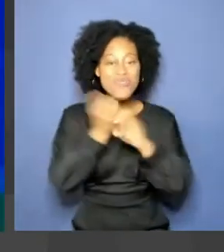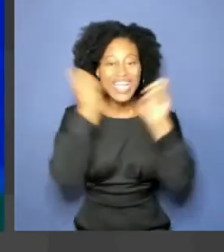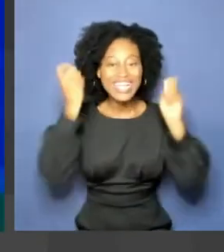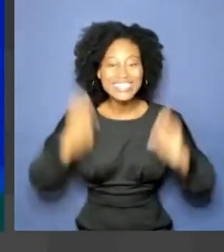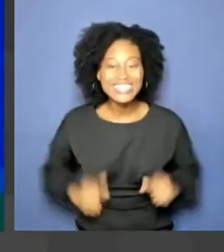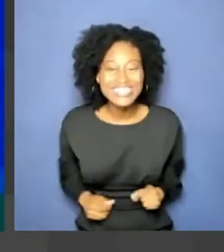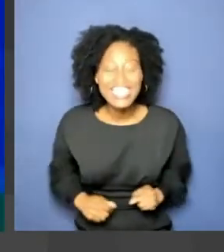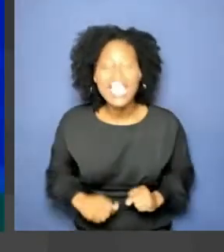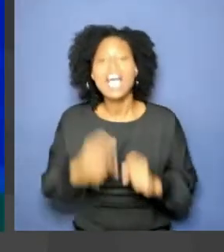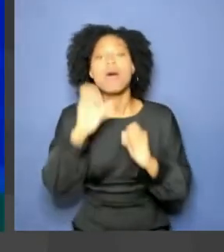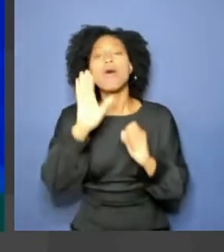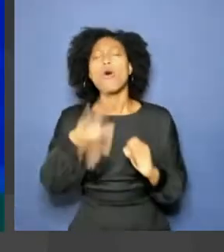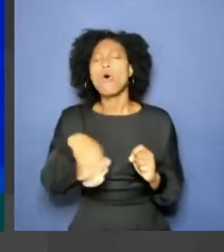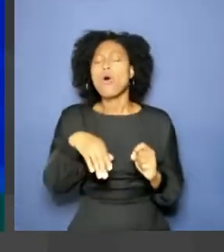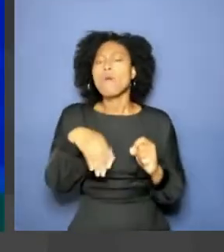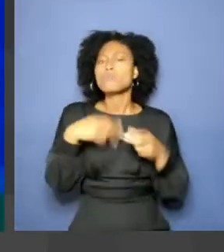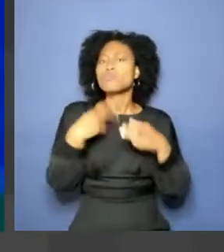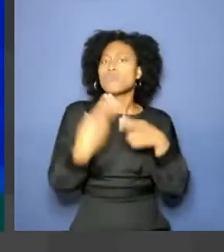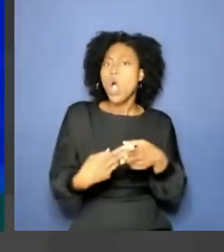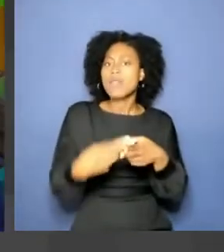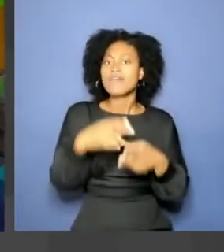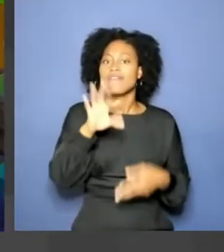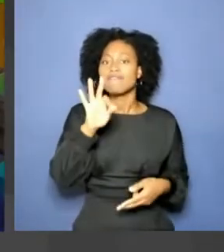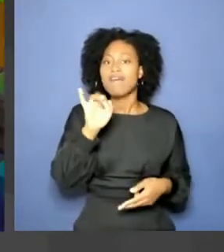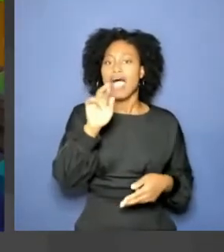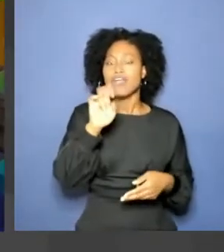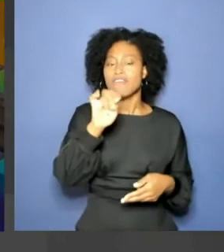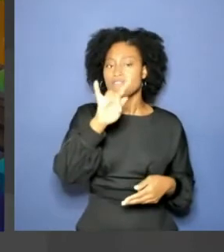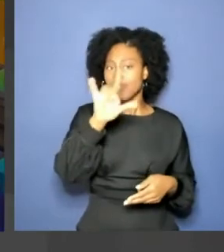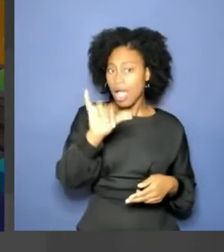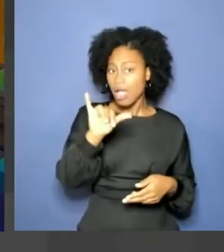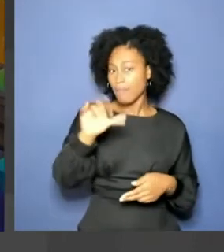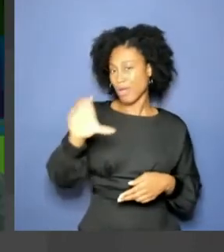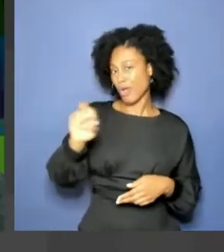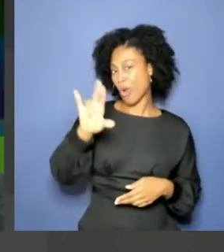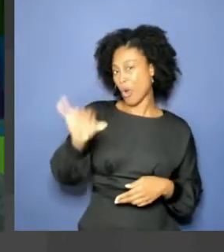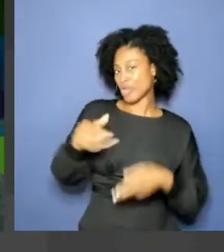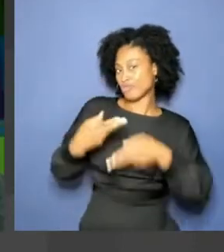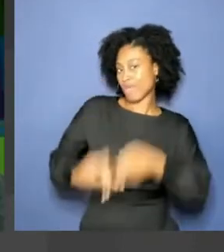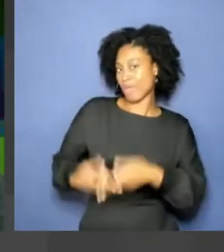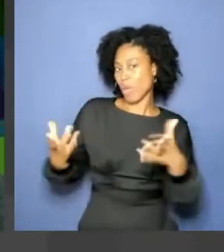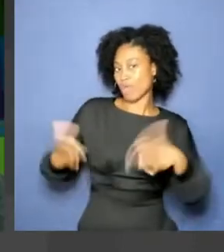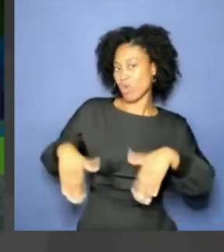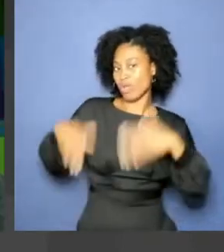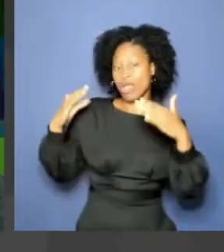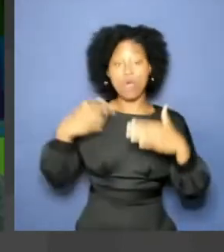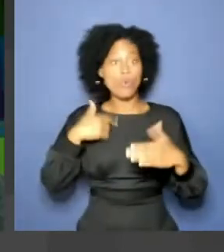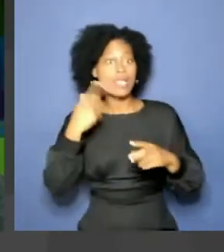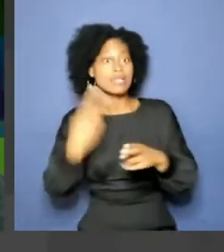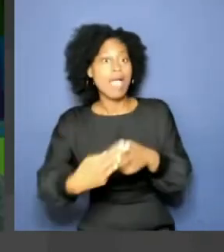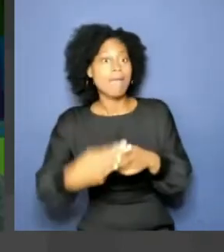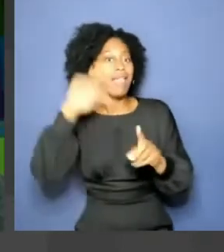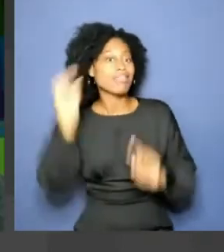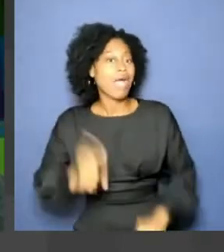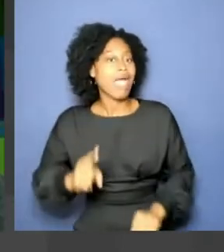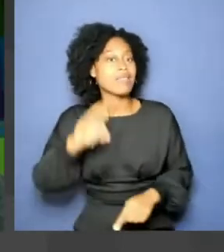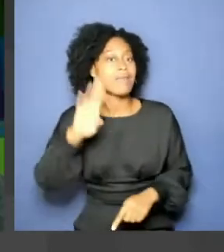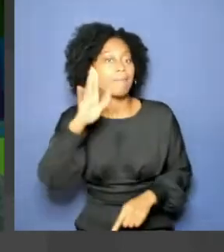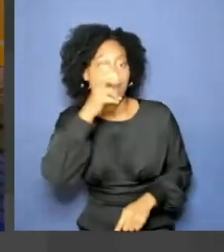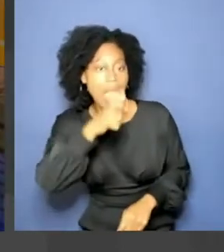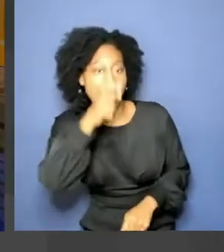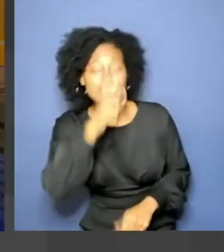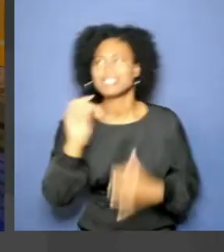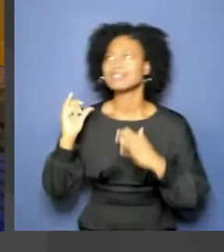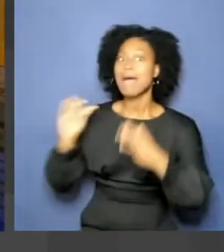them fireflies, but Corey, is that what you called them growing up? Actually, no, we called them lightning bugs. I did too. And in